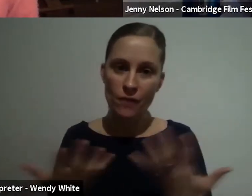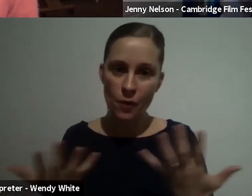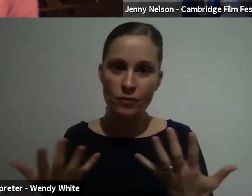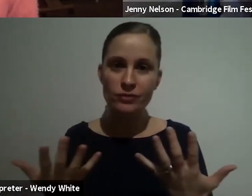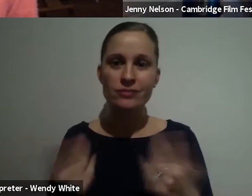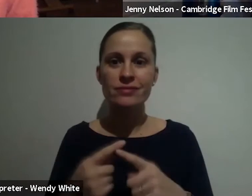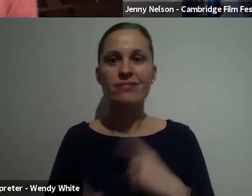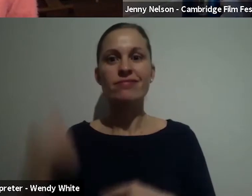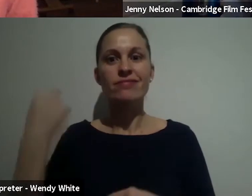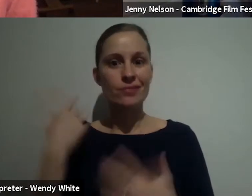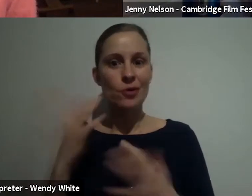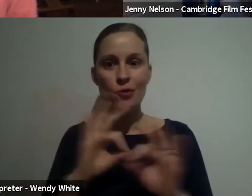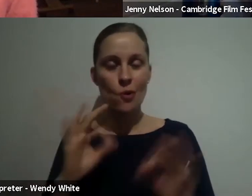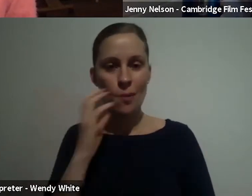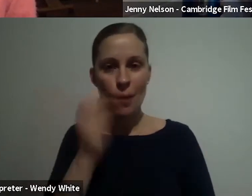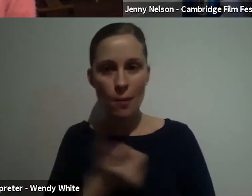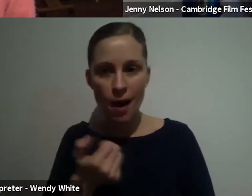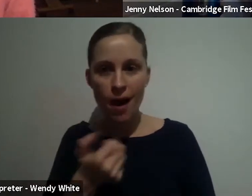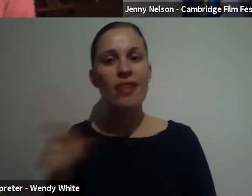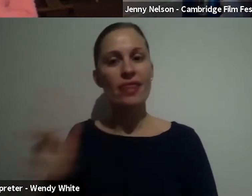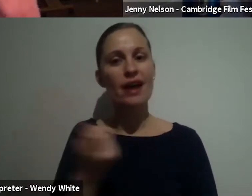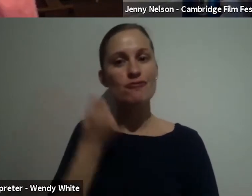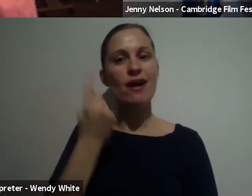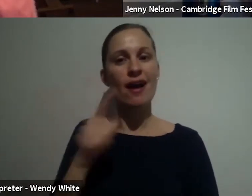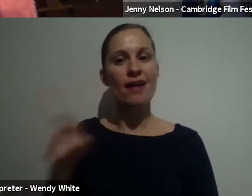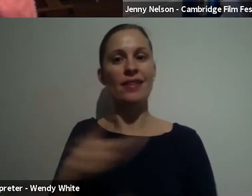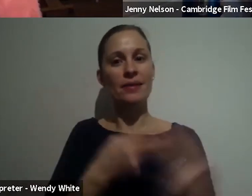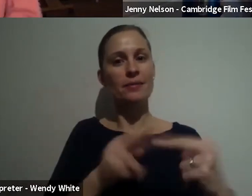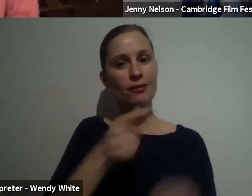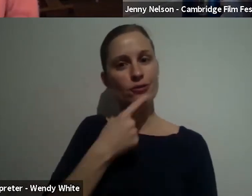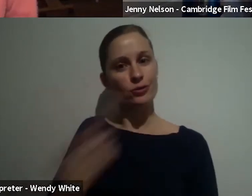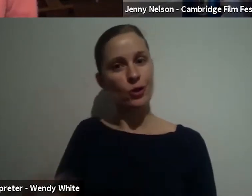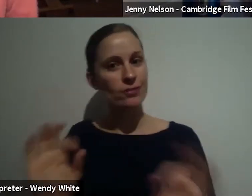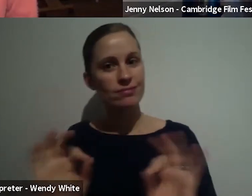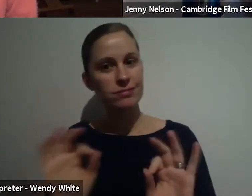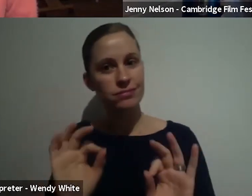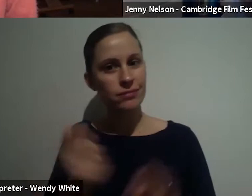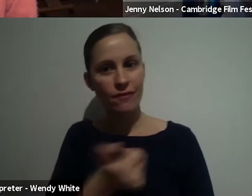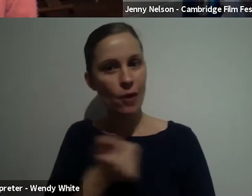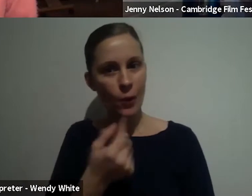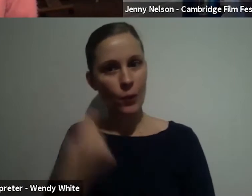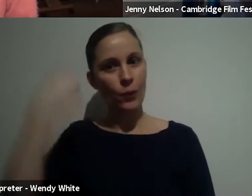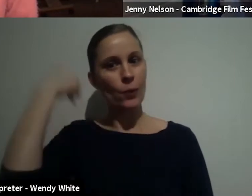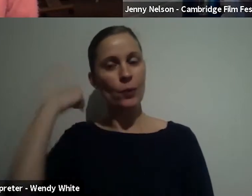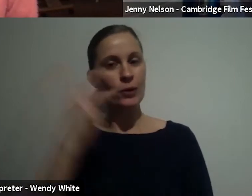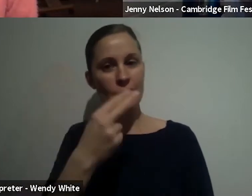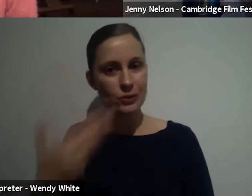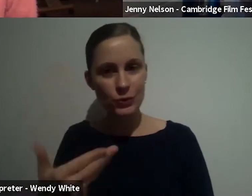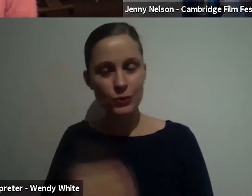without cell phones, they already knew because of their parents, and they didn't know